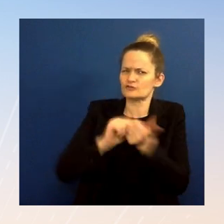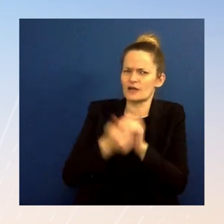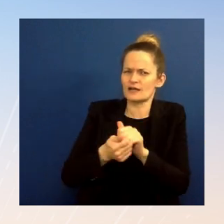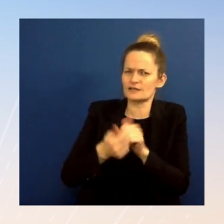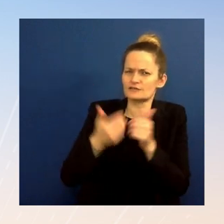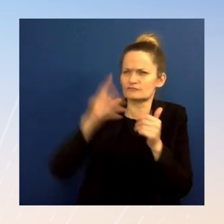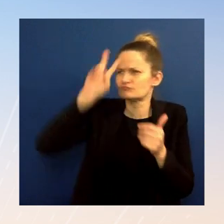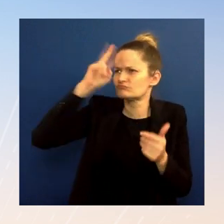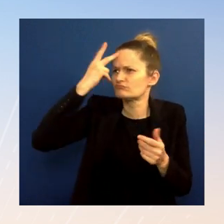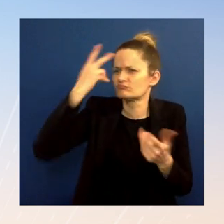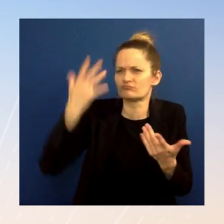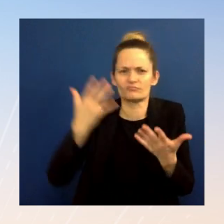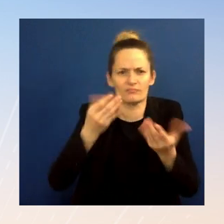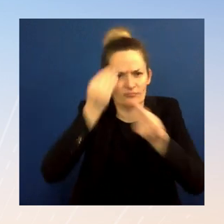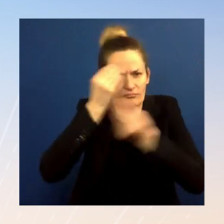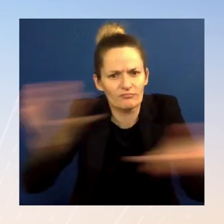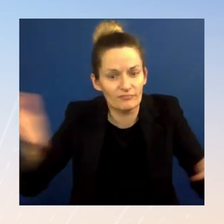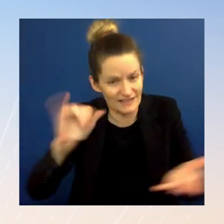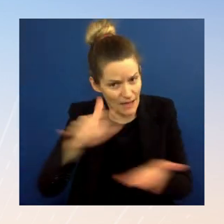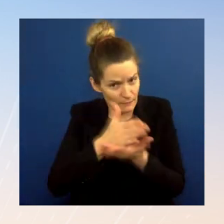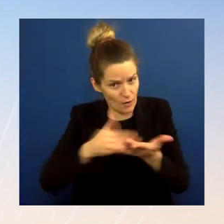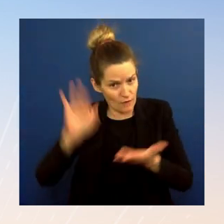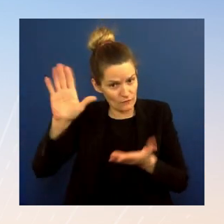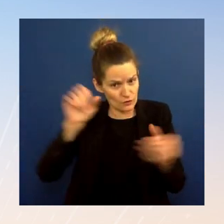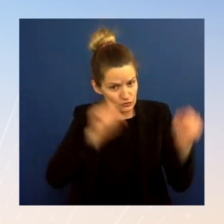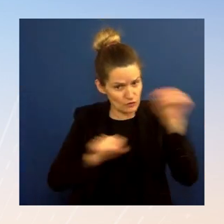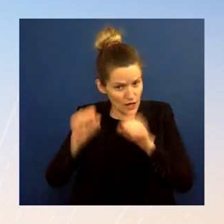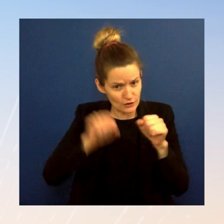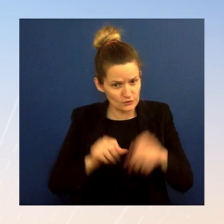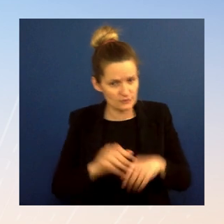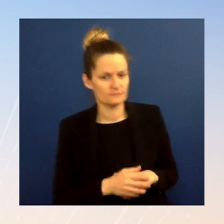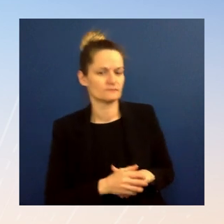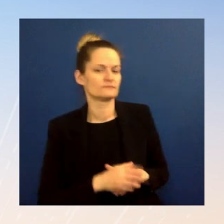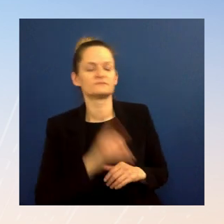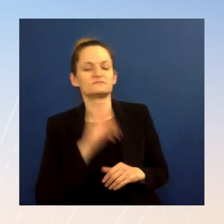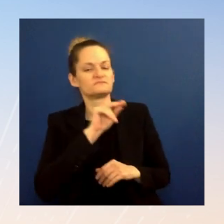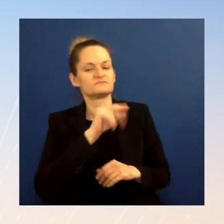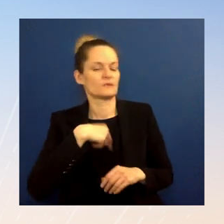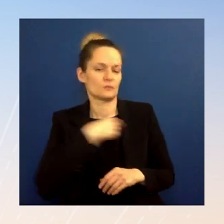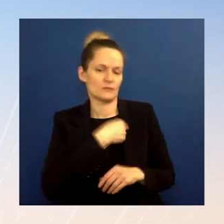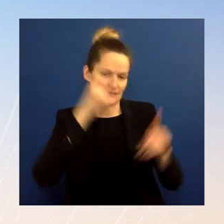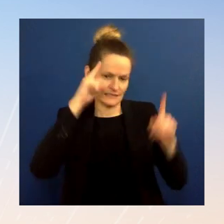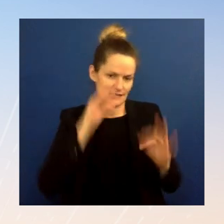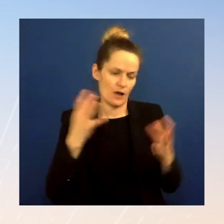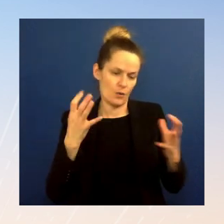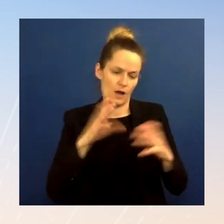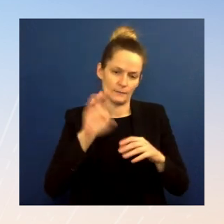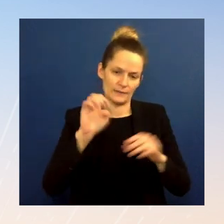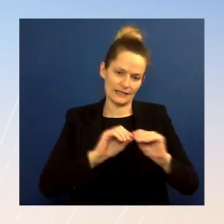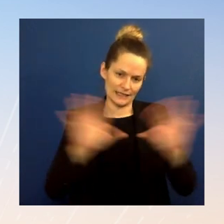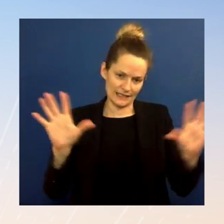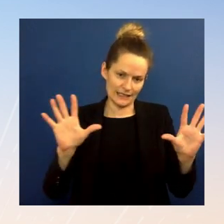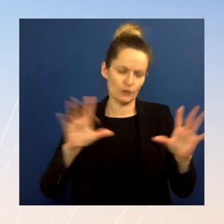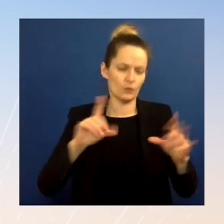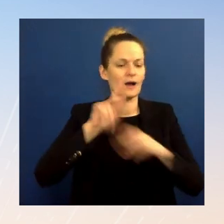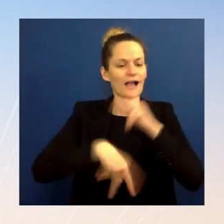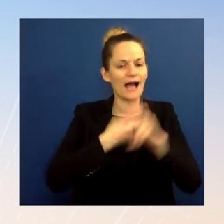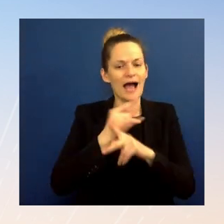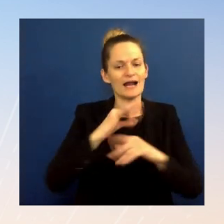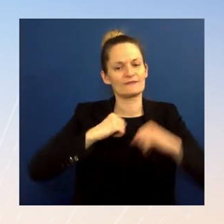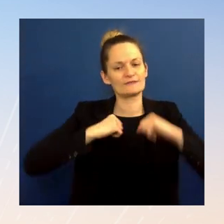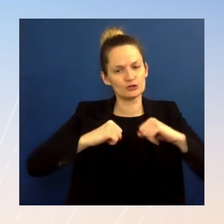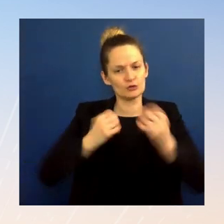to be very clear about what types of security assistance we're providing and how it is helping Ukrainians fight